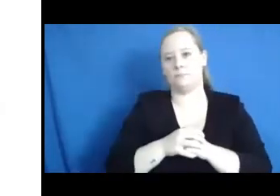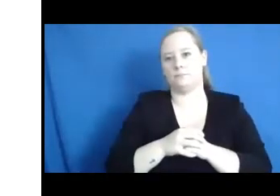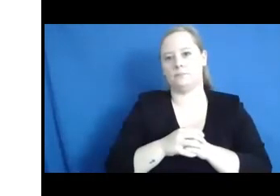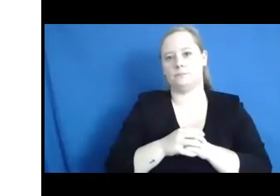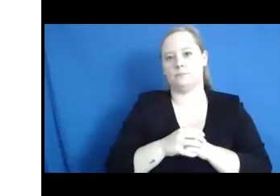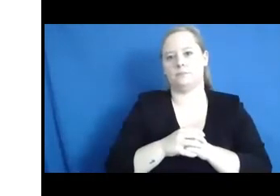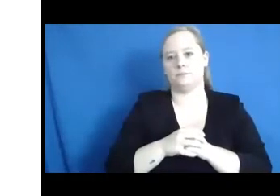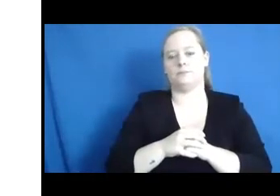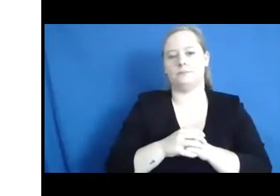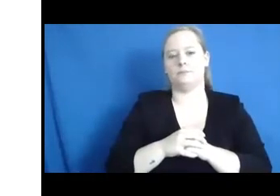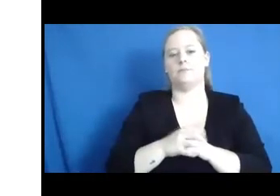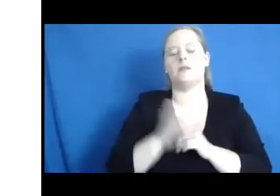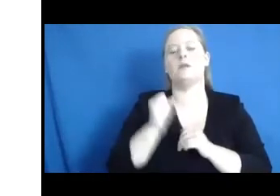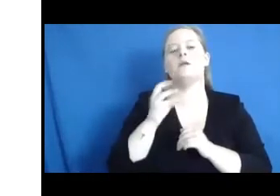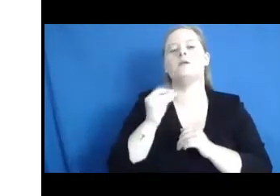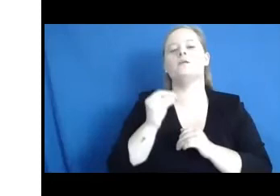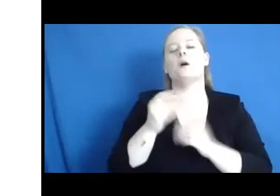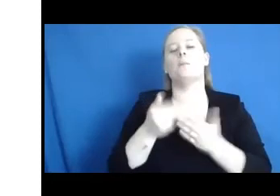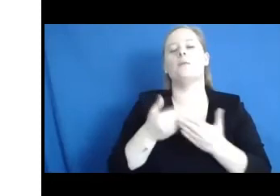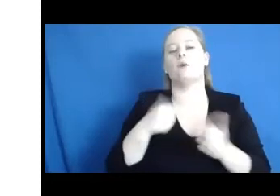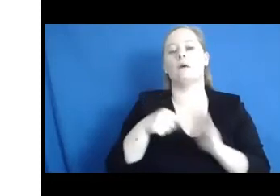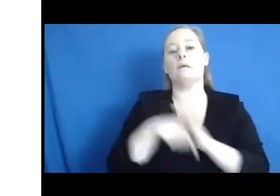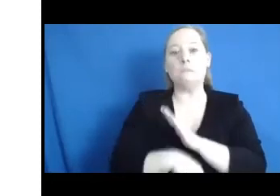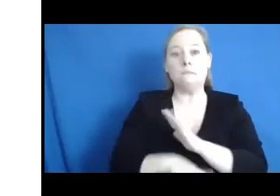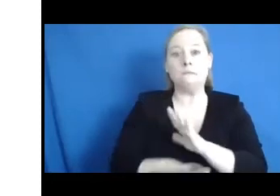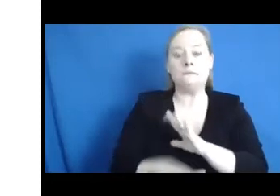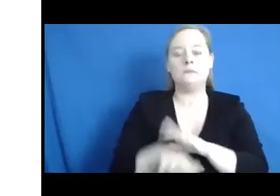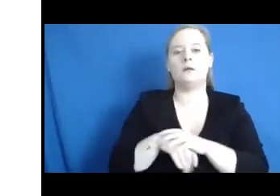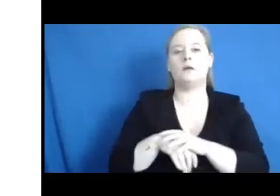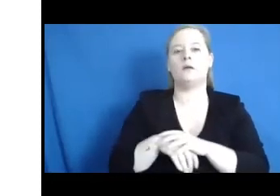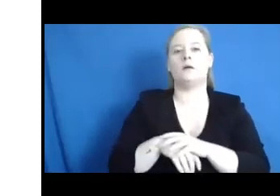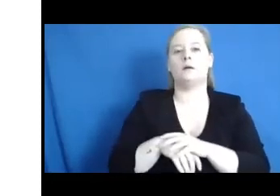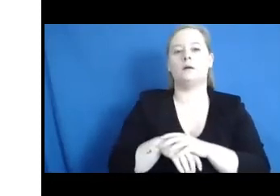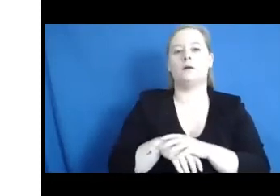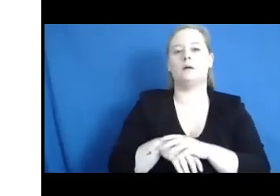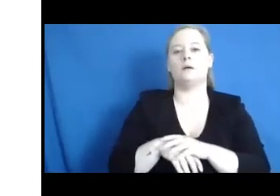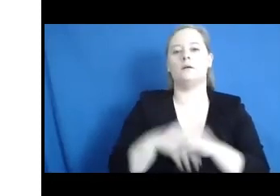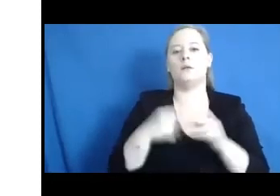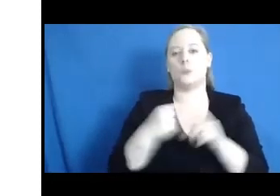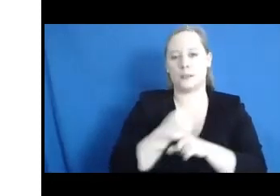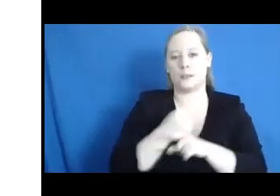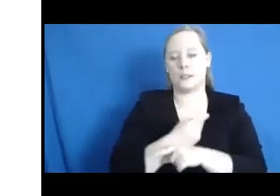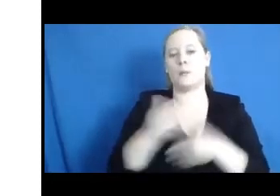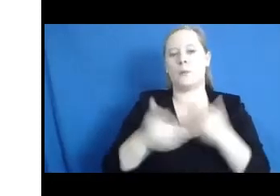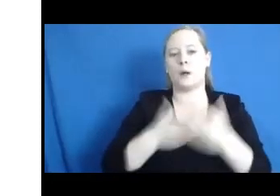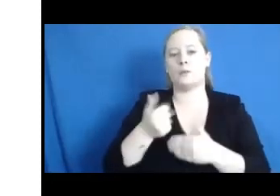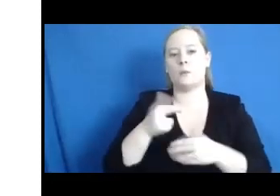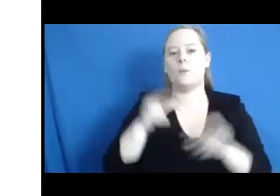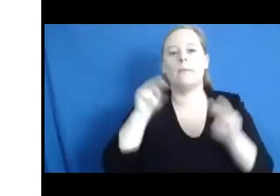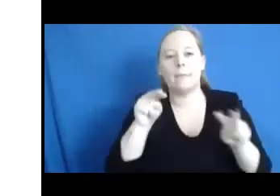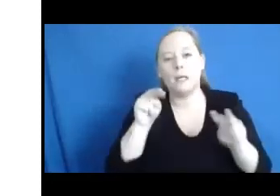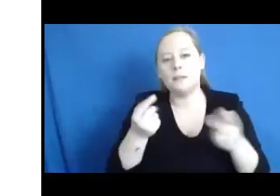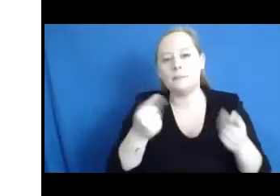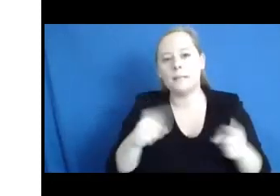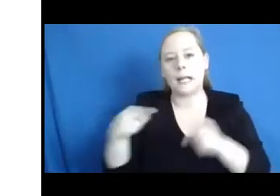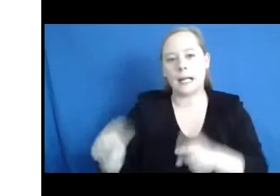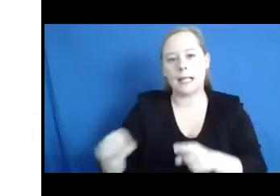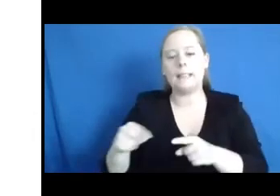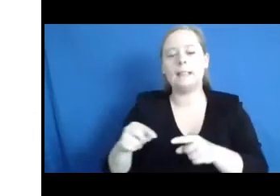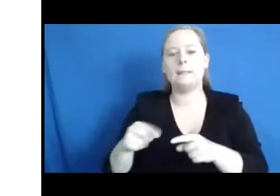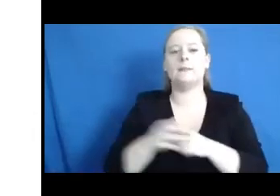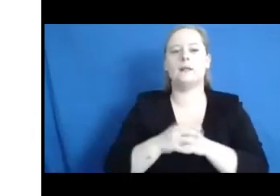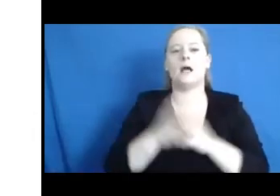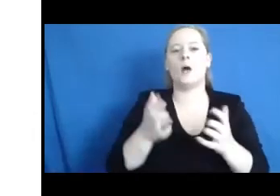So before diving in too much further into the regulatory process or the monitoring that's been going on at the site, I wanted to touch